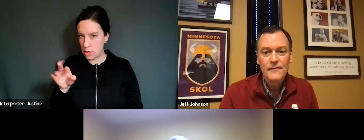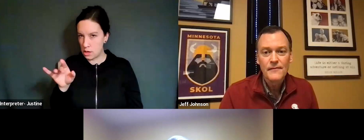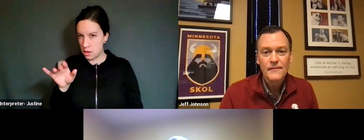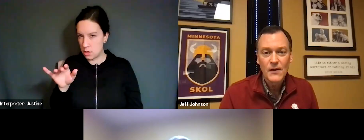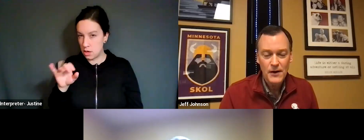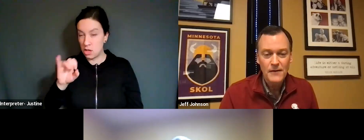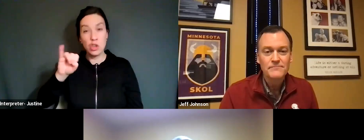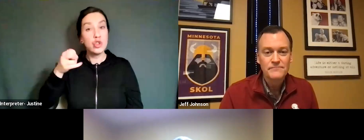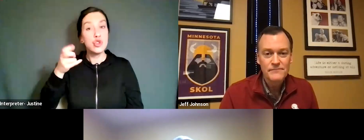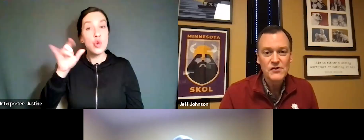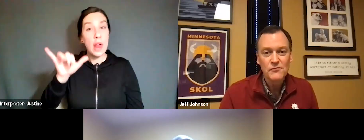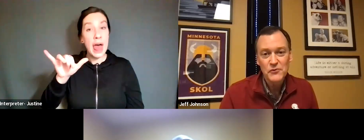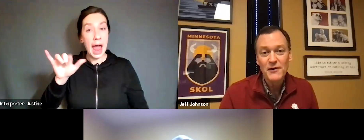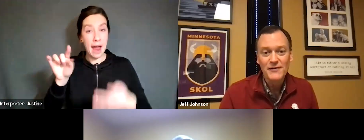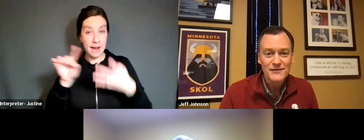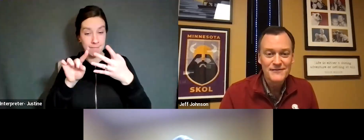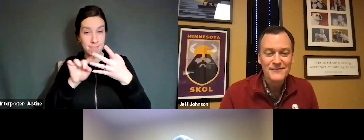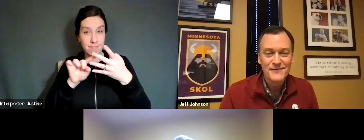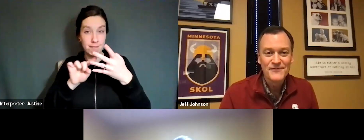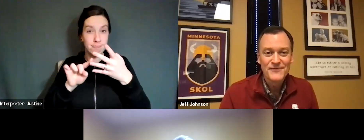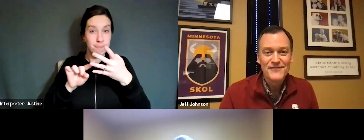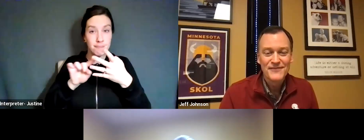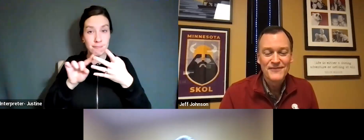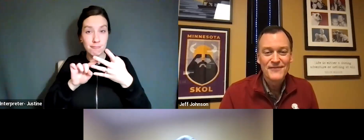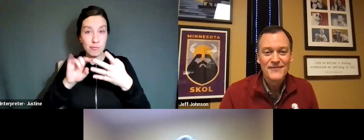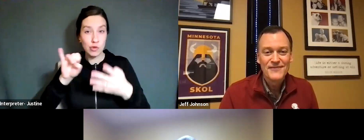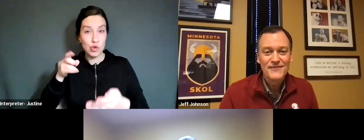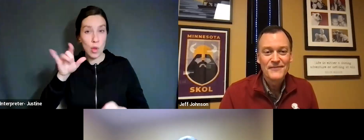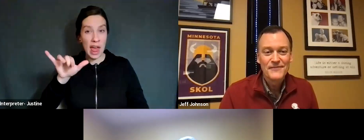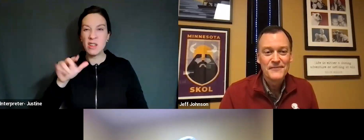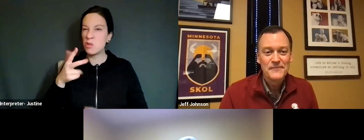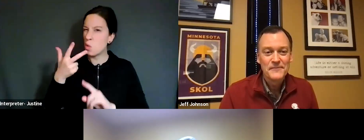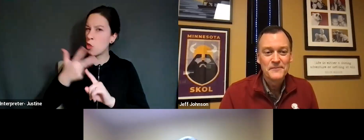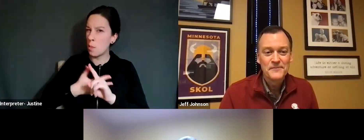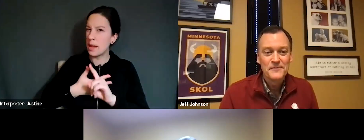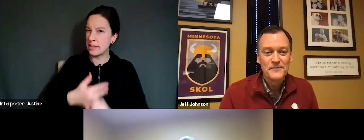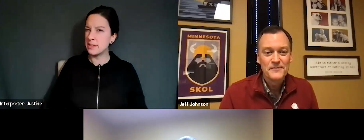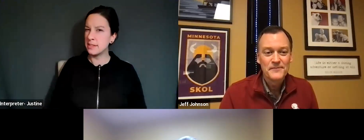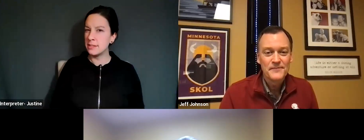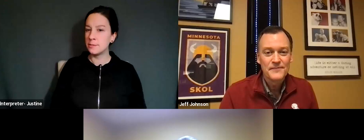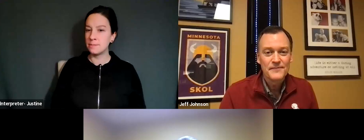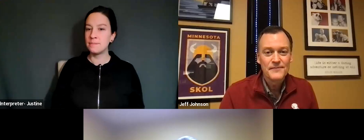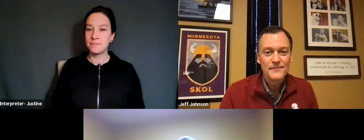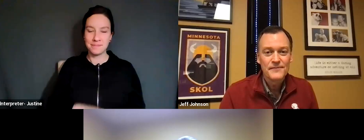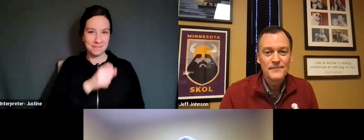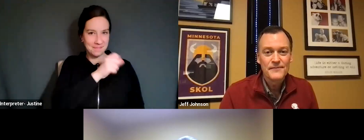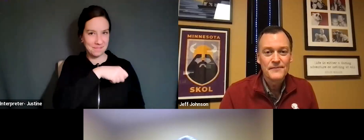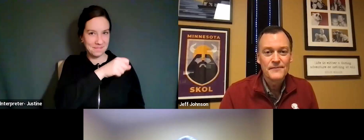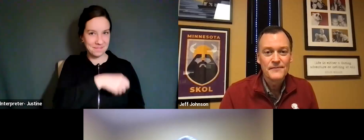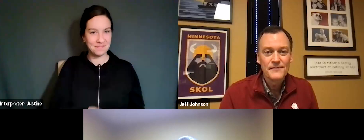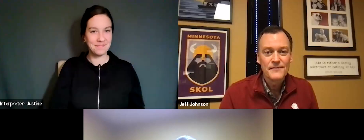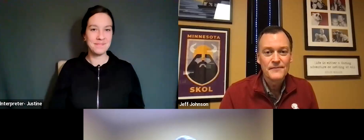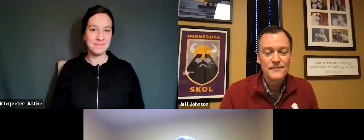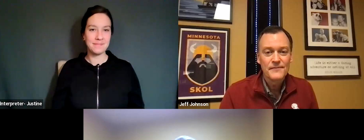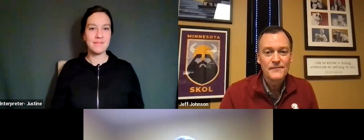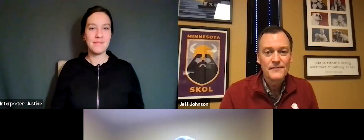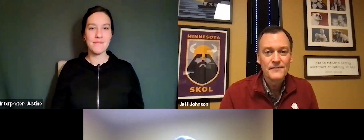mid-July. Okay, well, 3 months. Yes, you're right on. Okay.